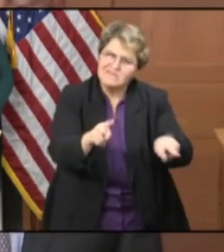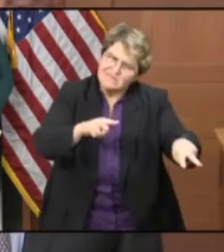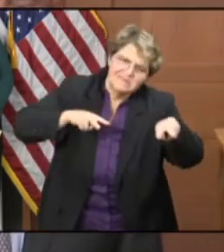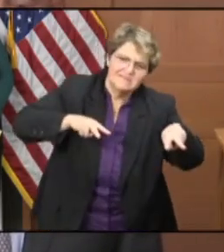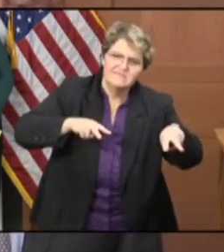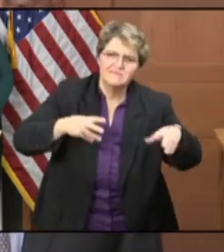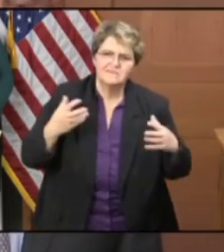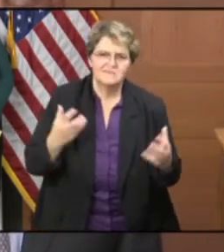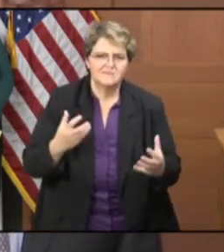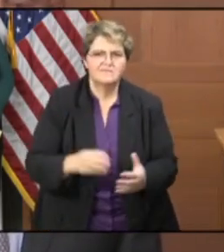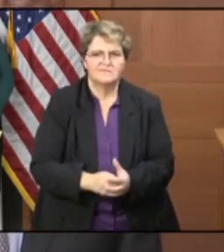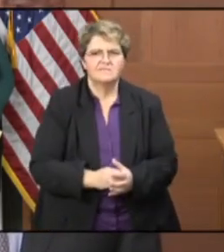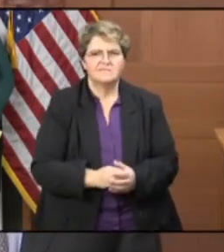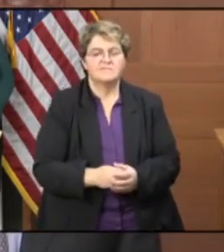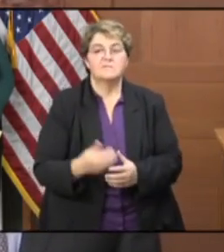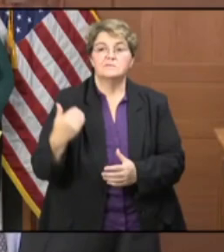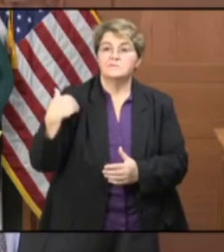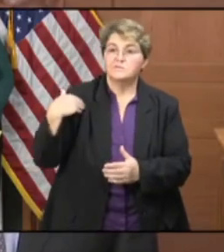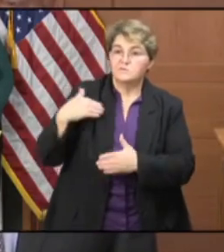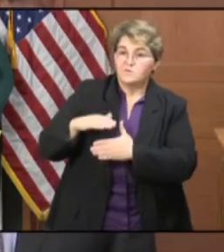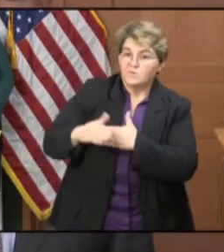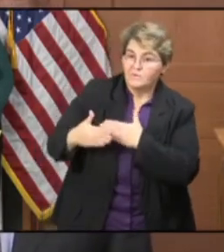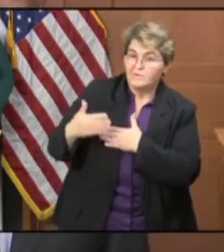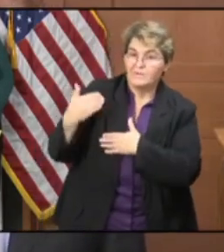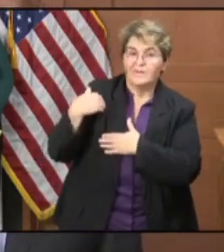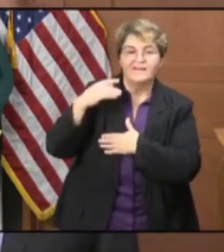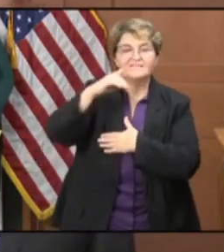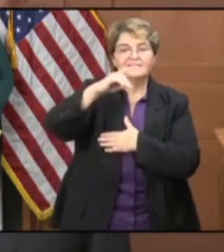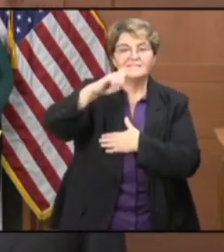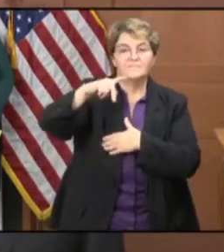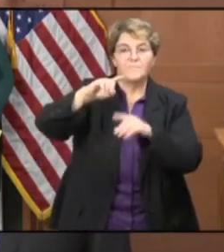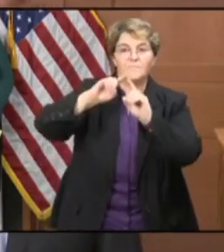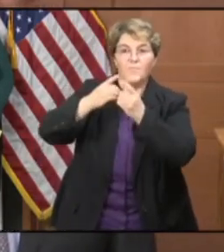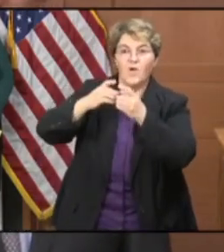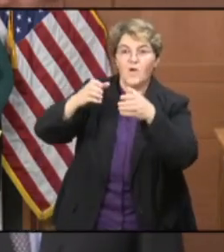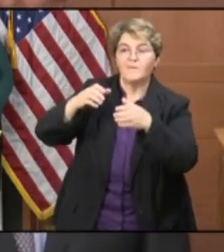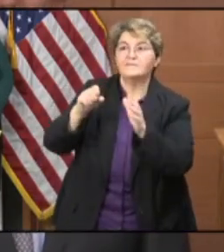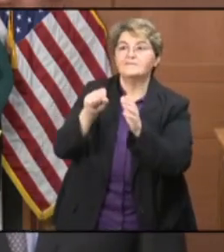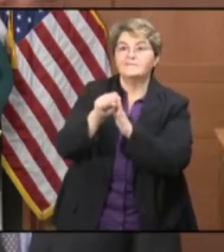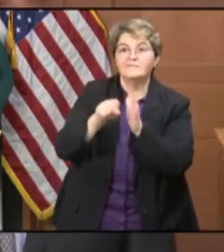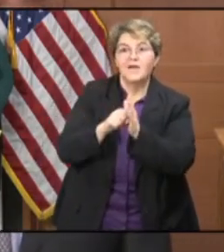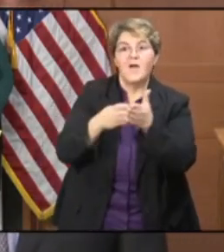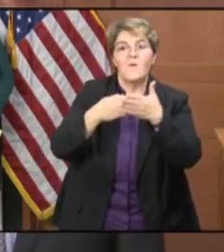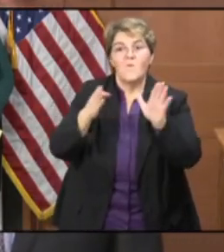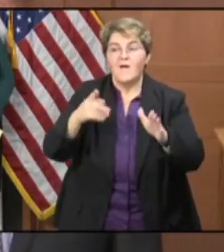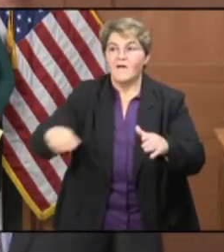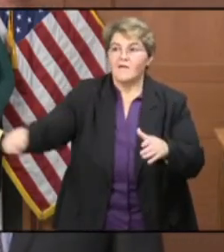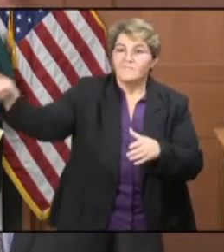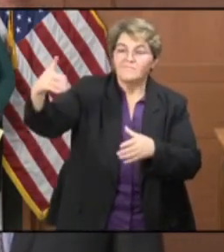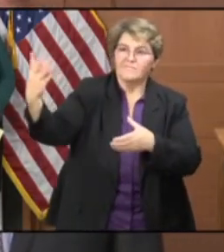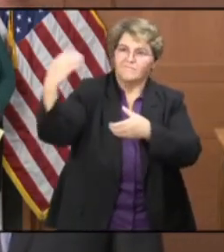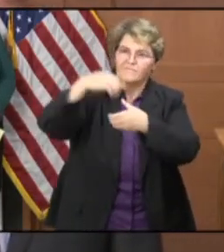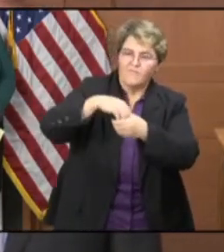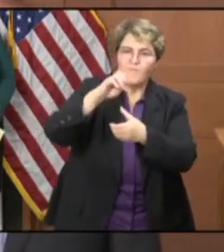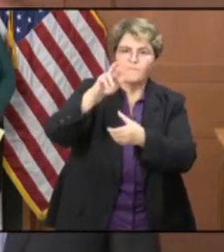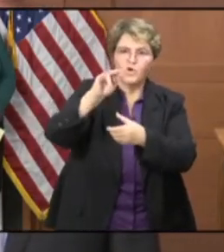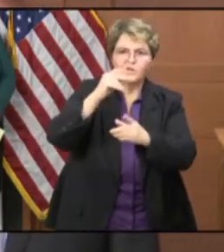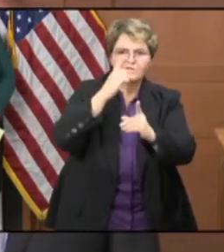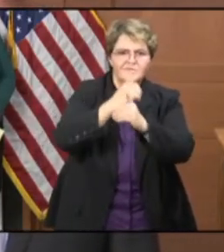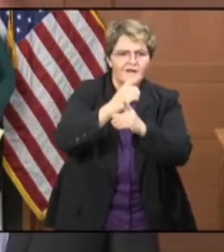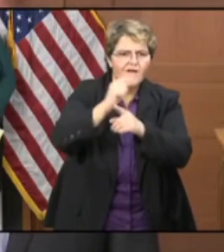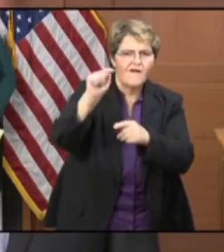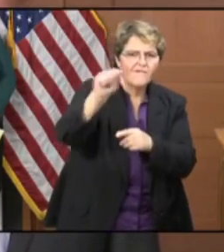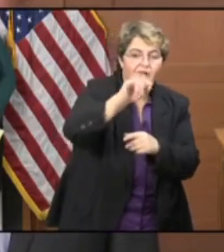where DEEP implemented a statewide burn ban on public lands that are administered by DEEP. So that ban applies to